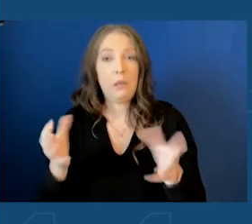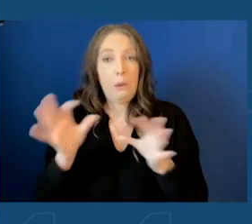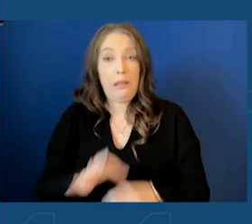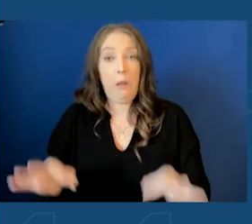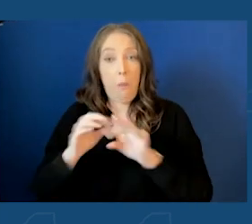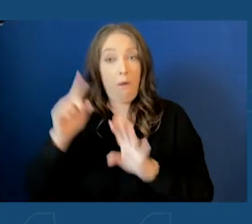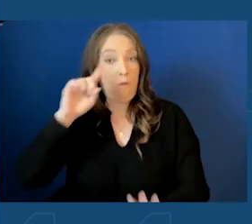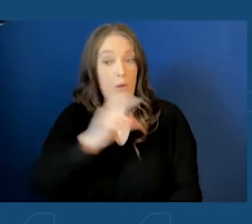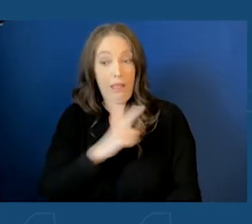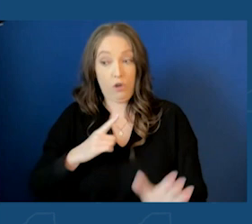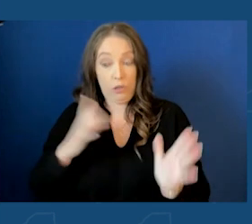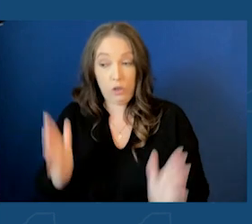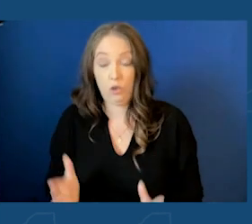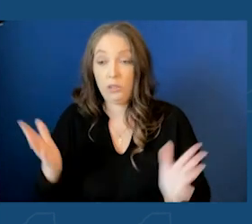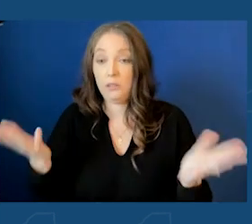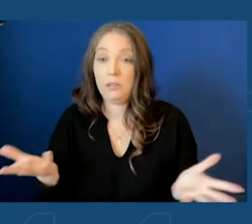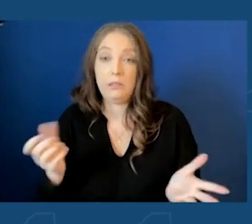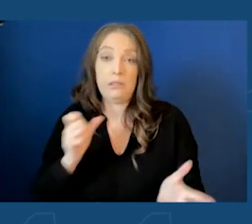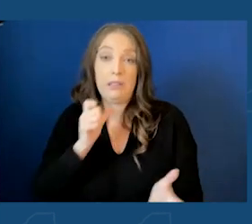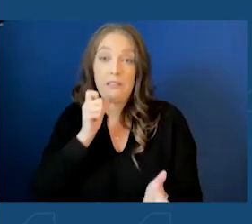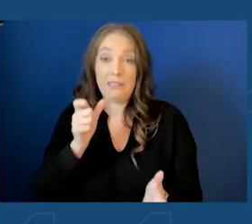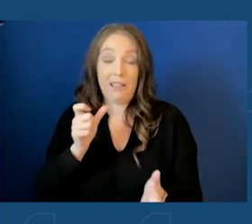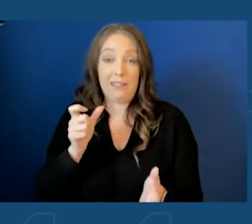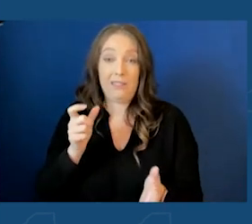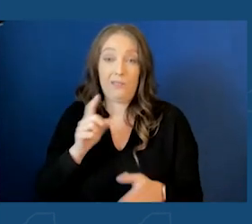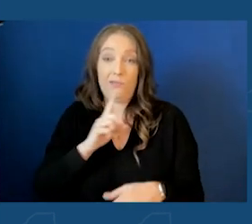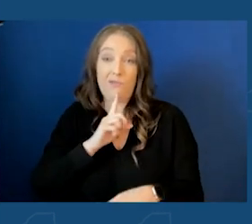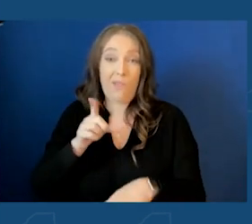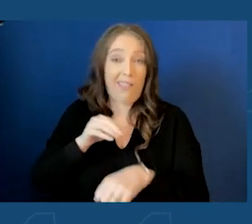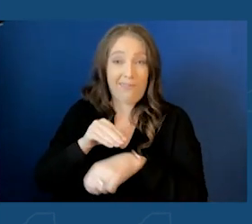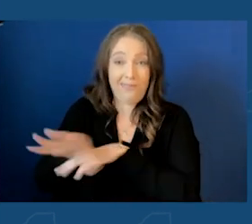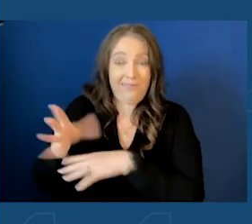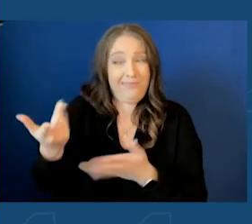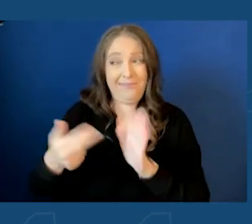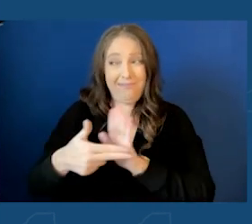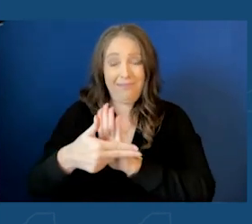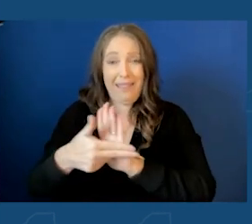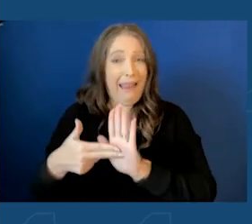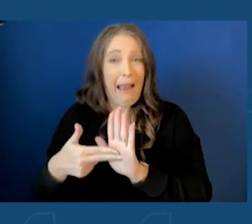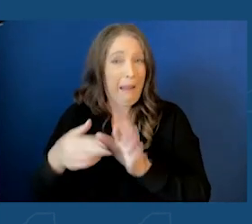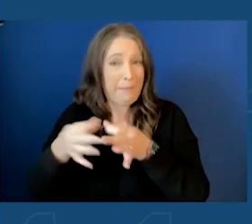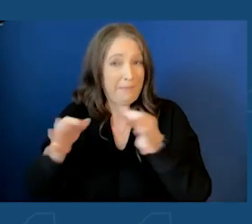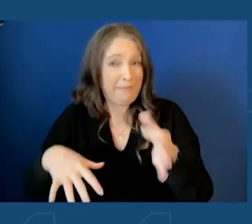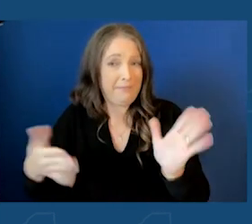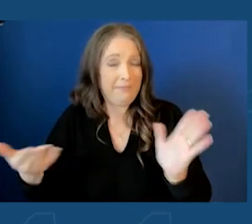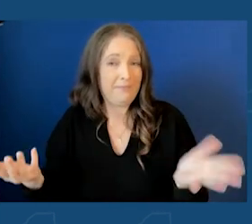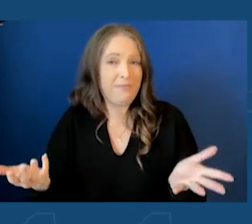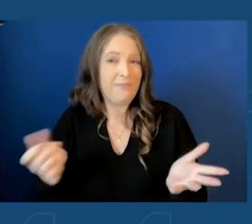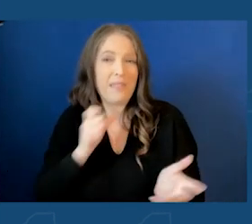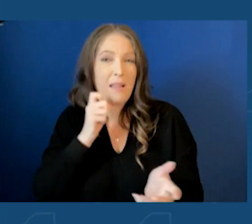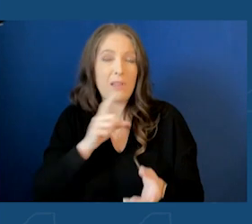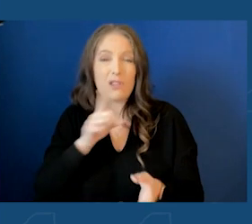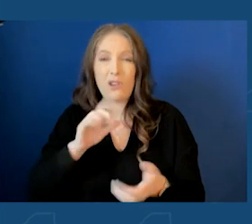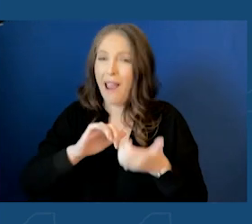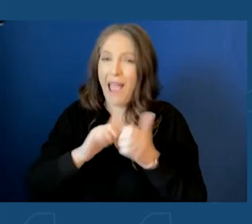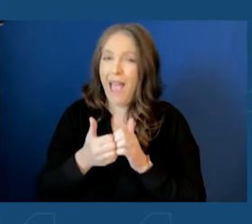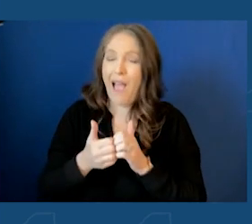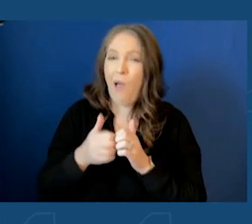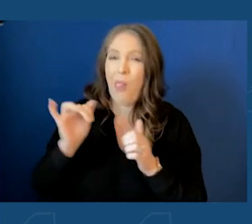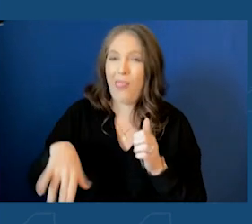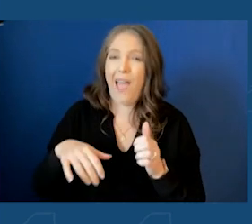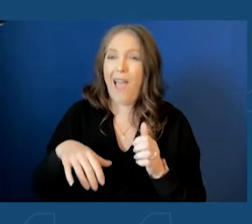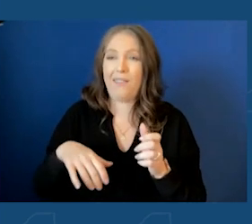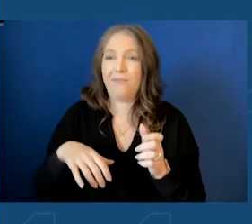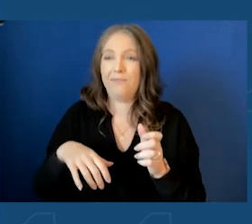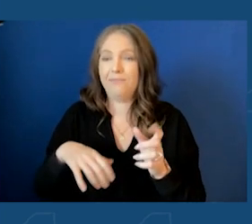legislators. It doesn't have a real effect. It's a naming situation, and I'm not sure how that takes away from what has been nothing